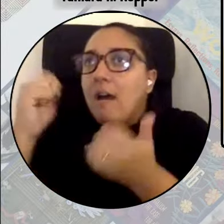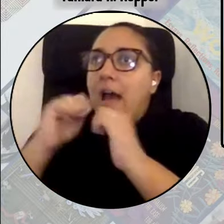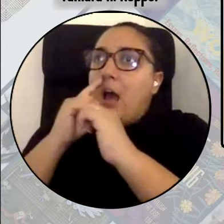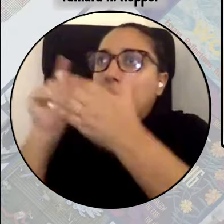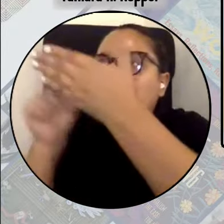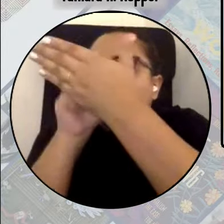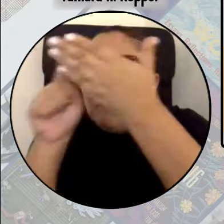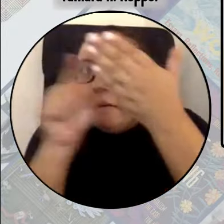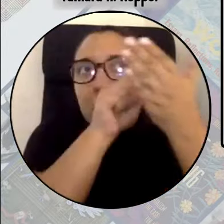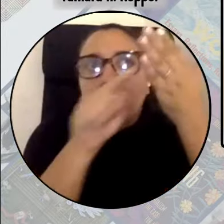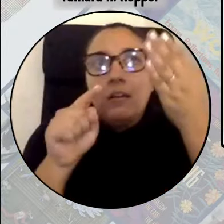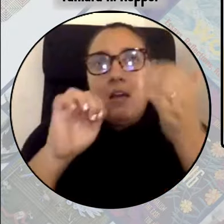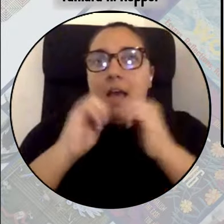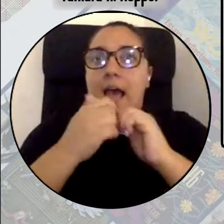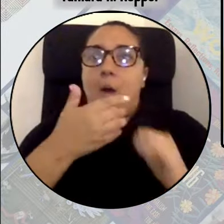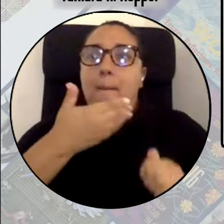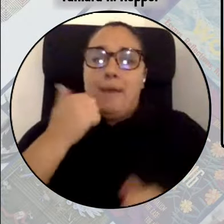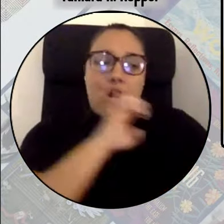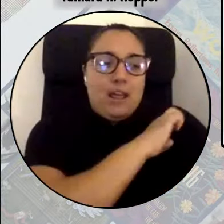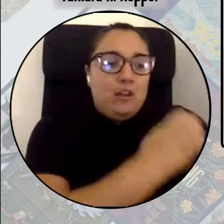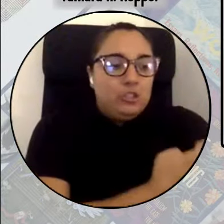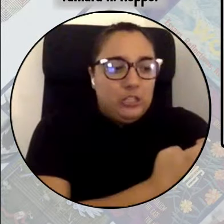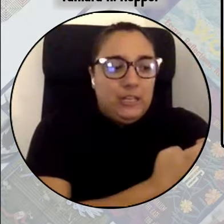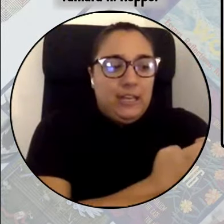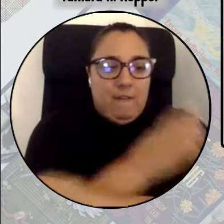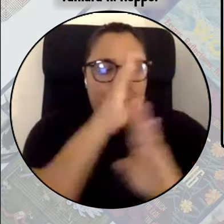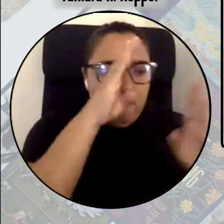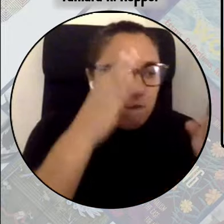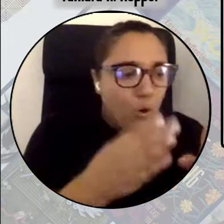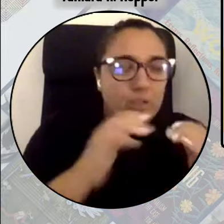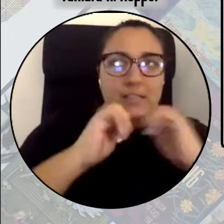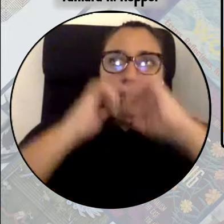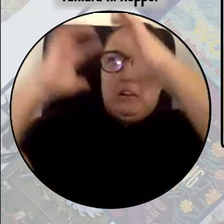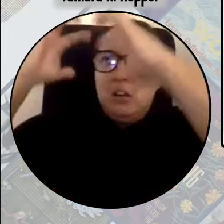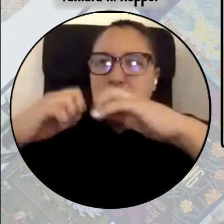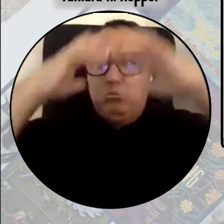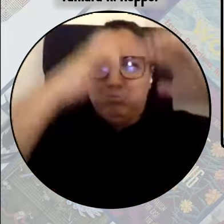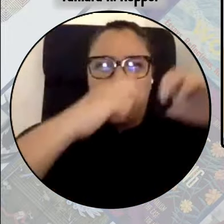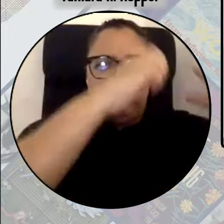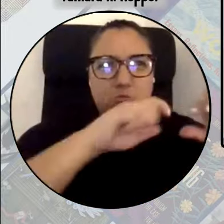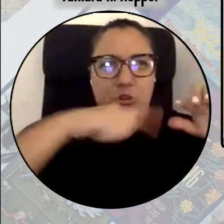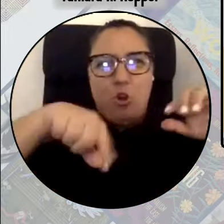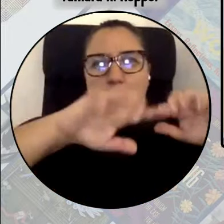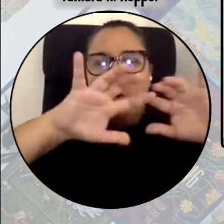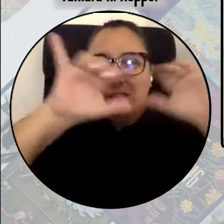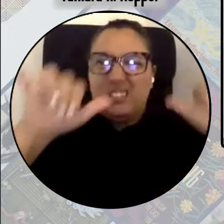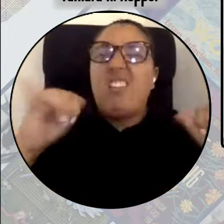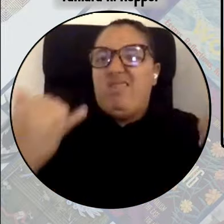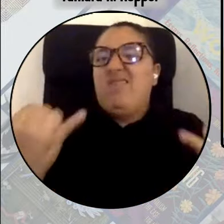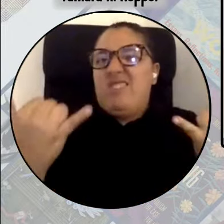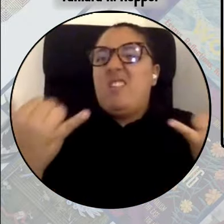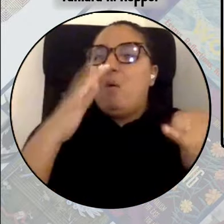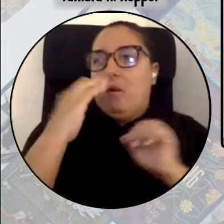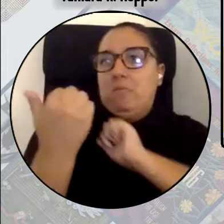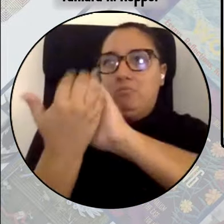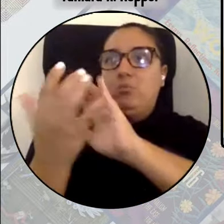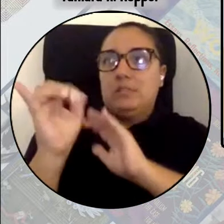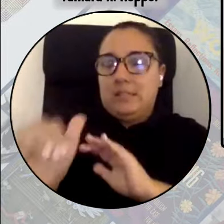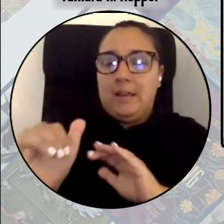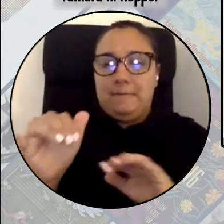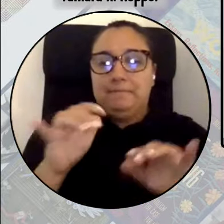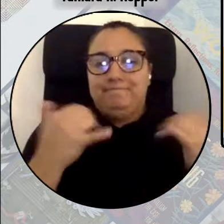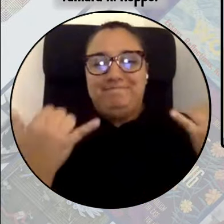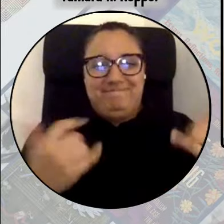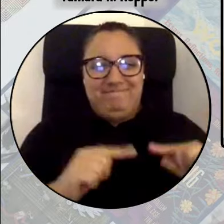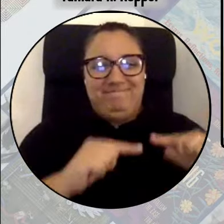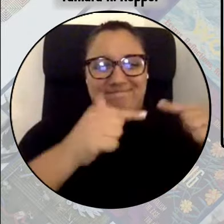might direct our energy to trying to dismantle these systems. And so that's the approach we're going to kind of take today, as well as we're going to think about